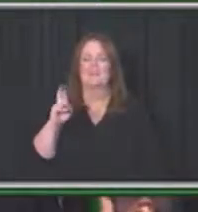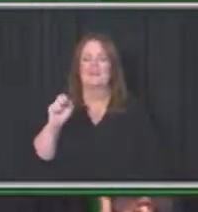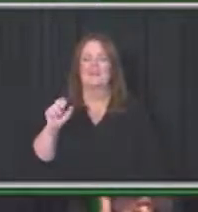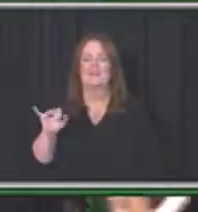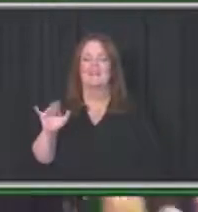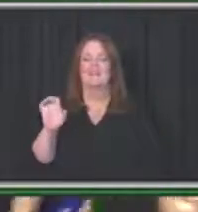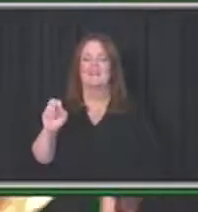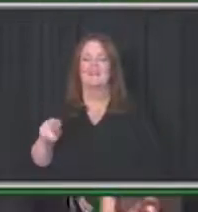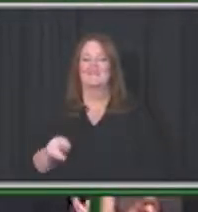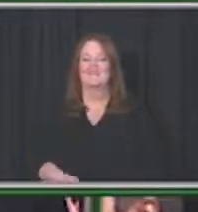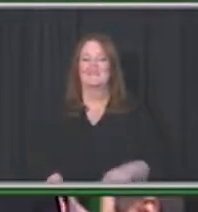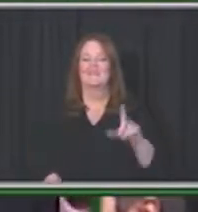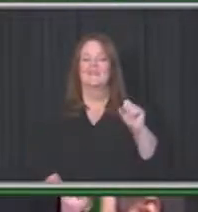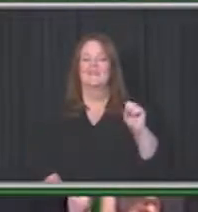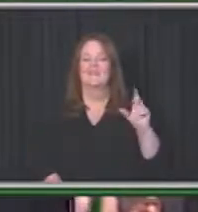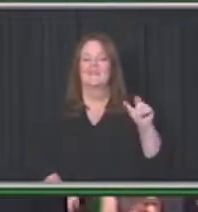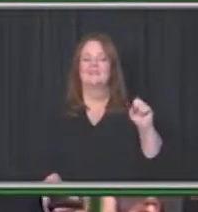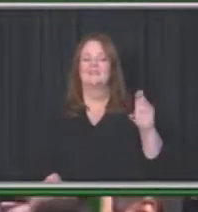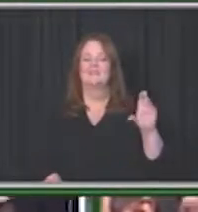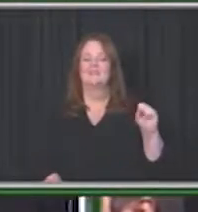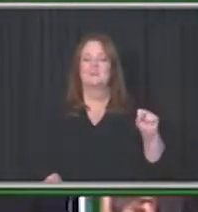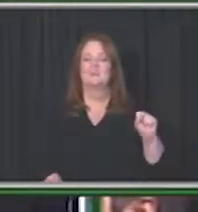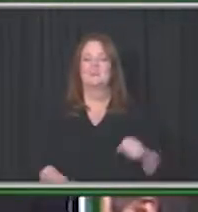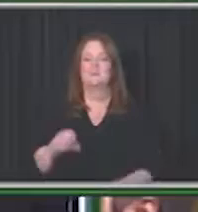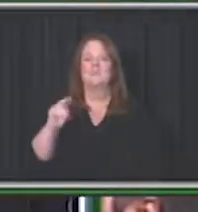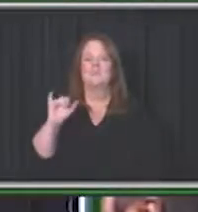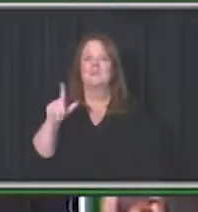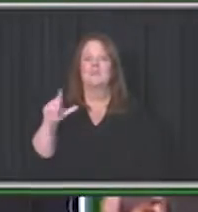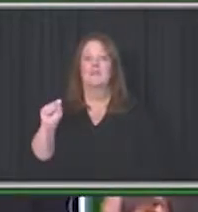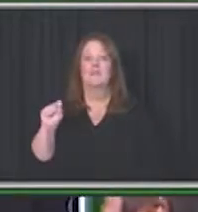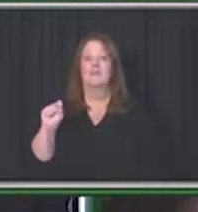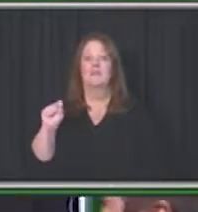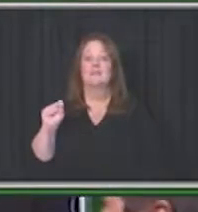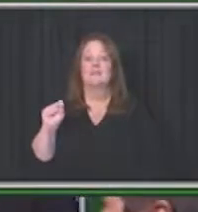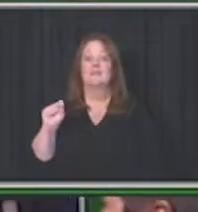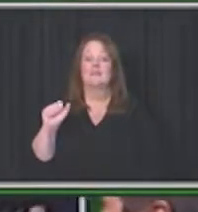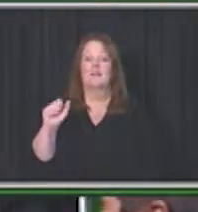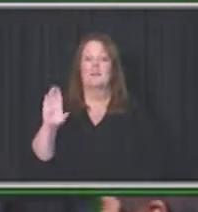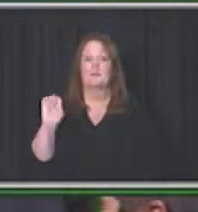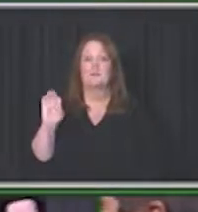Chair. Leslie Cusco. Nicholas Laporte.